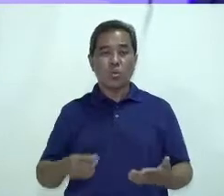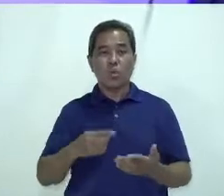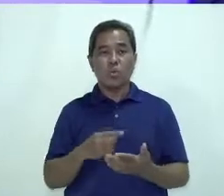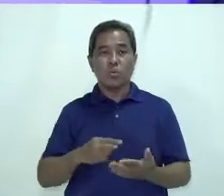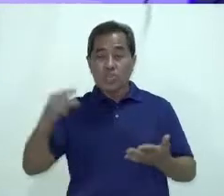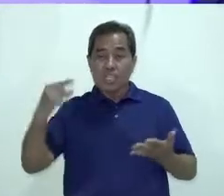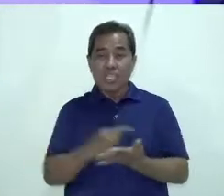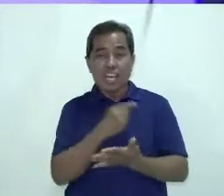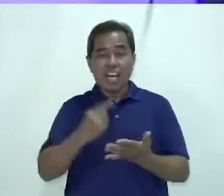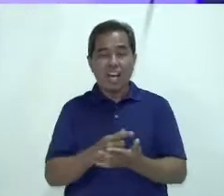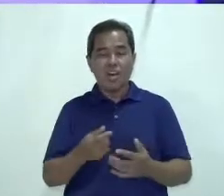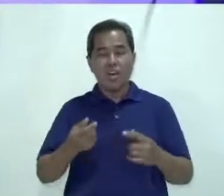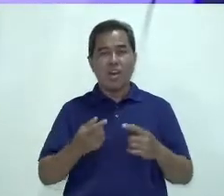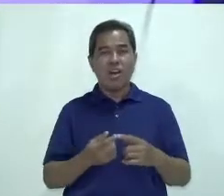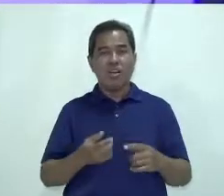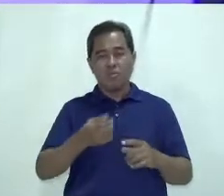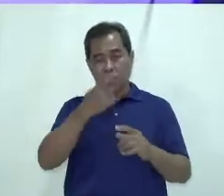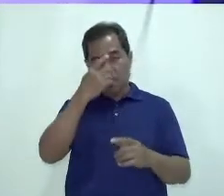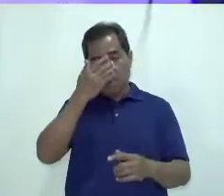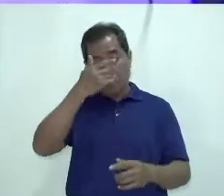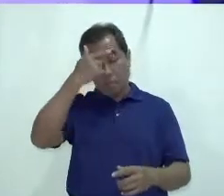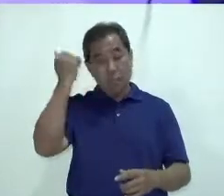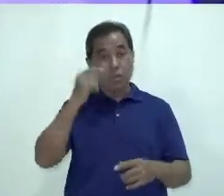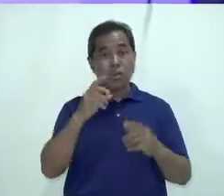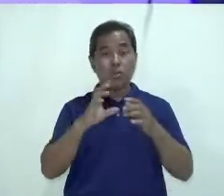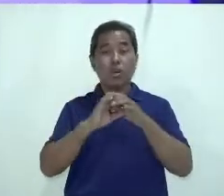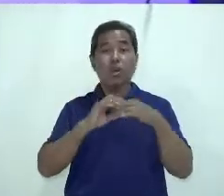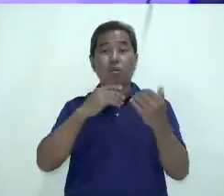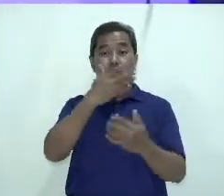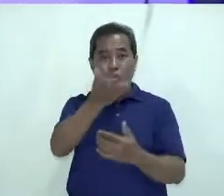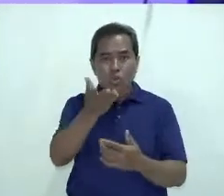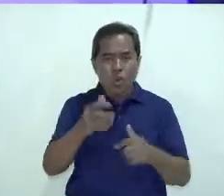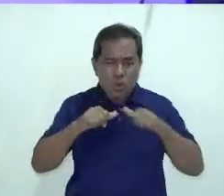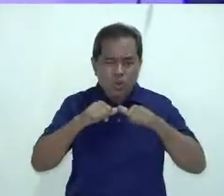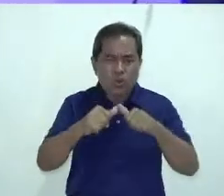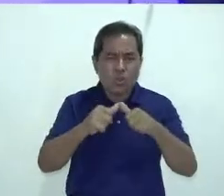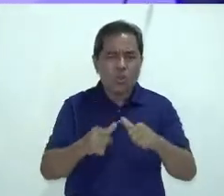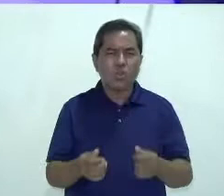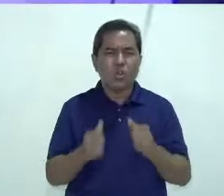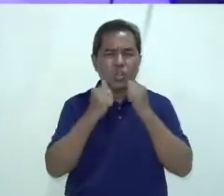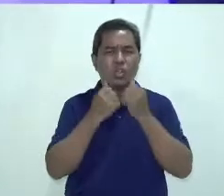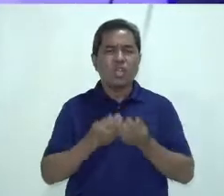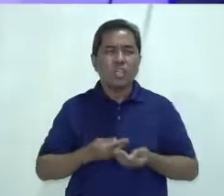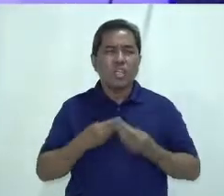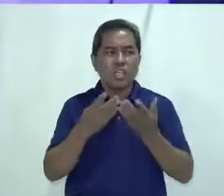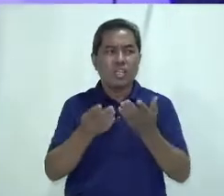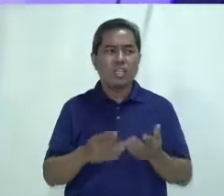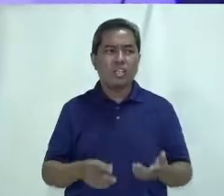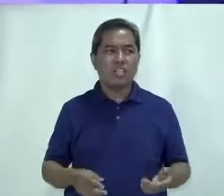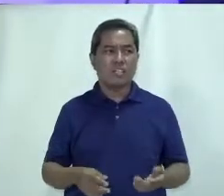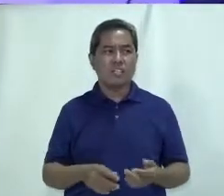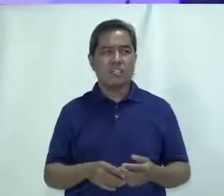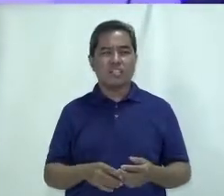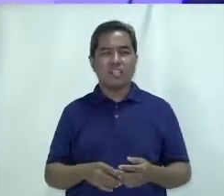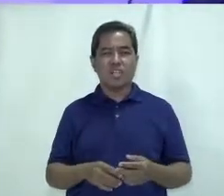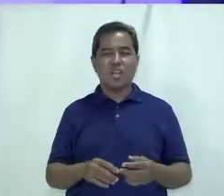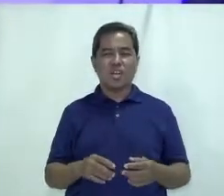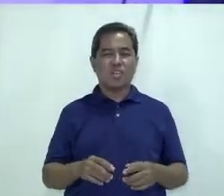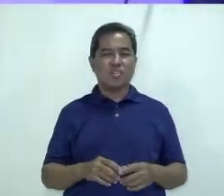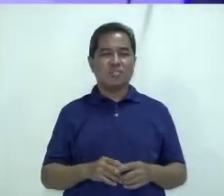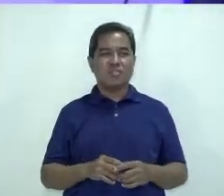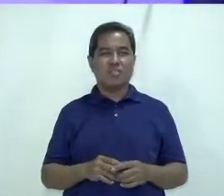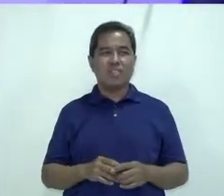of your giving. So may God continue to bless you. As God bless you more, you will bless others